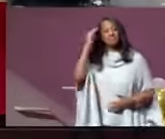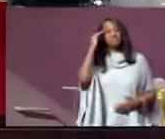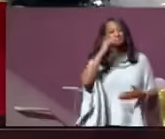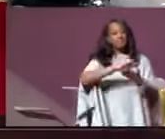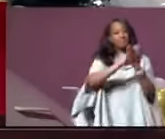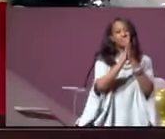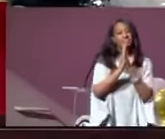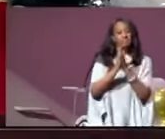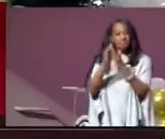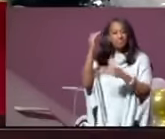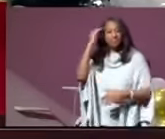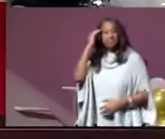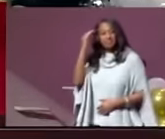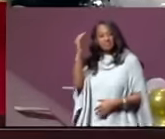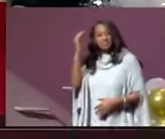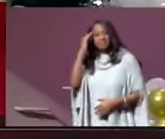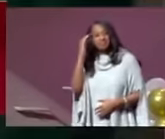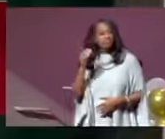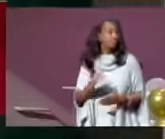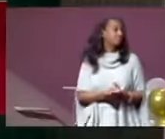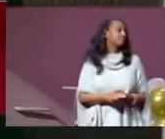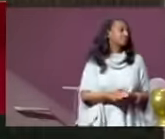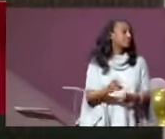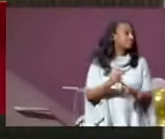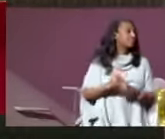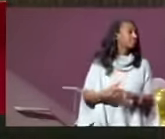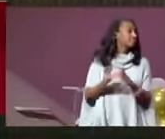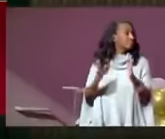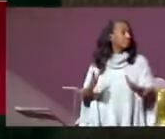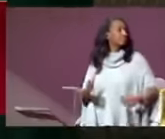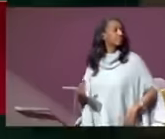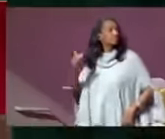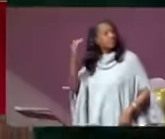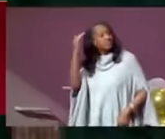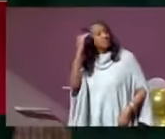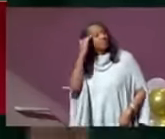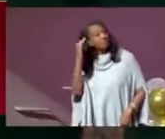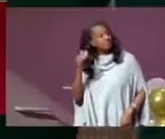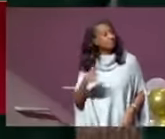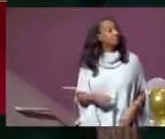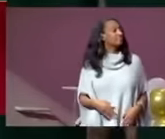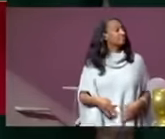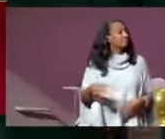of I a storm. That he is a keeper. I found out. He consolated.